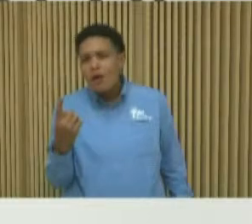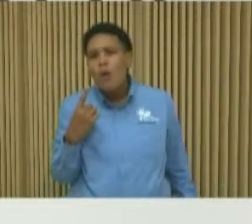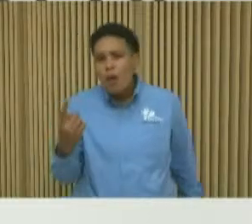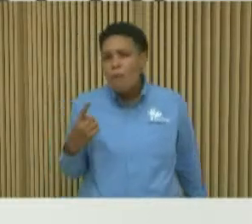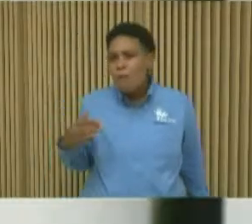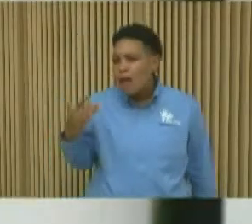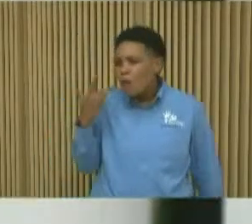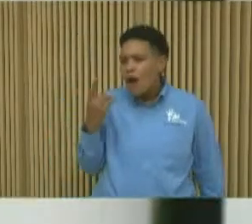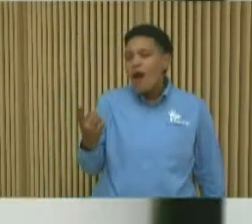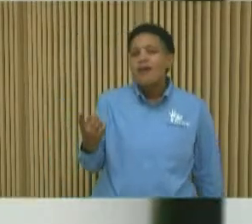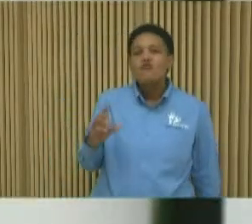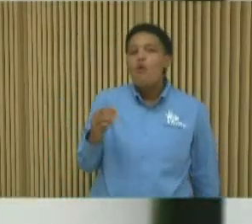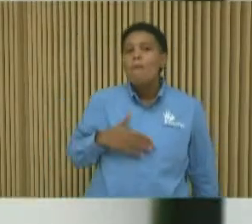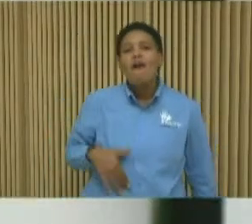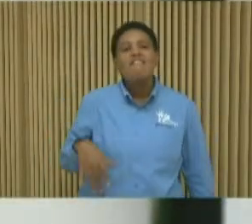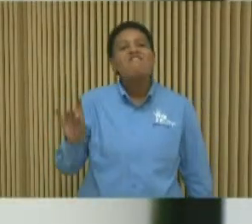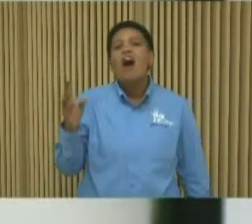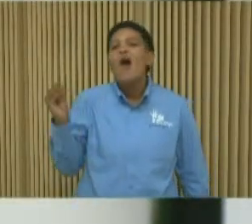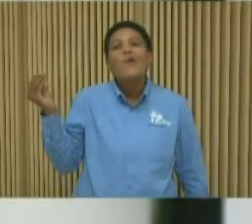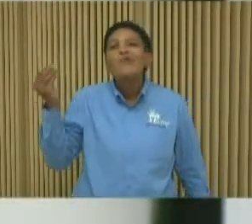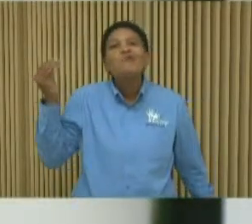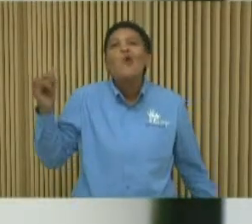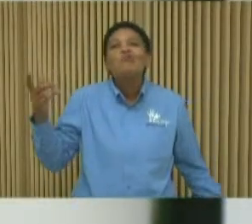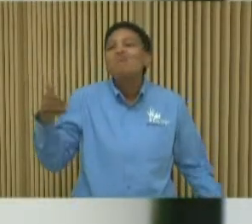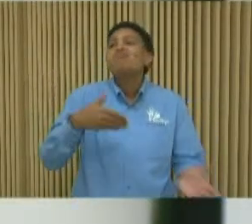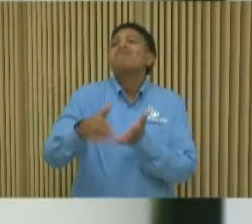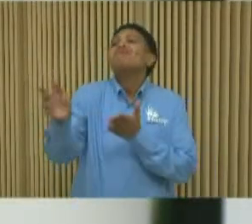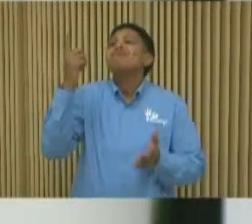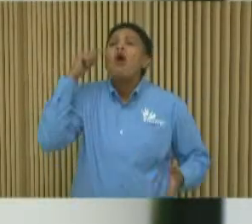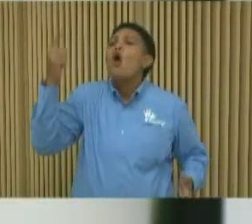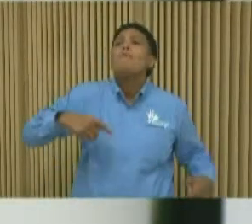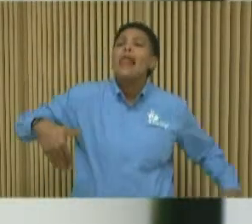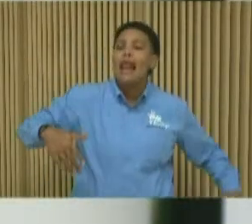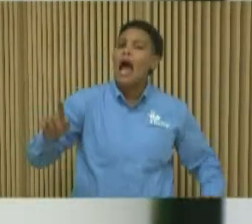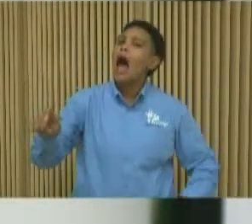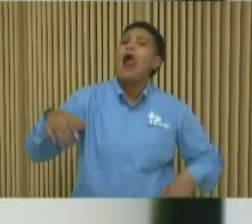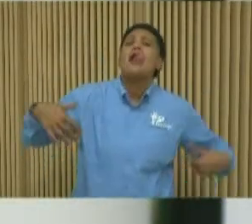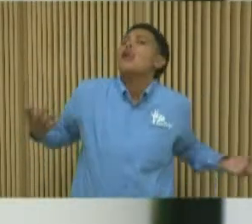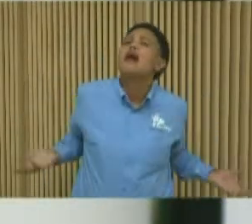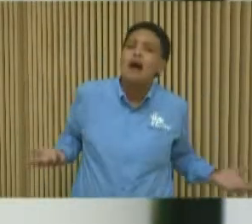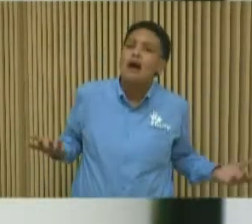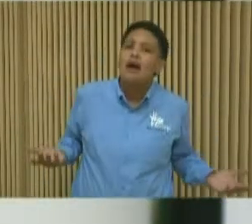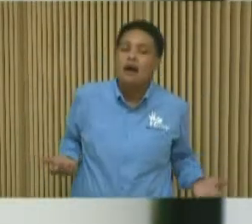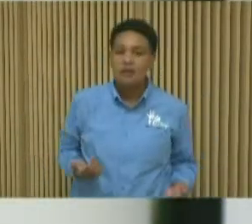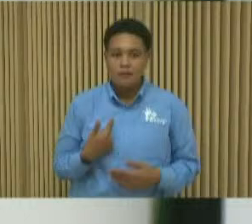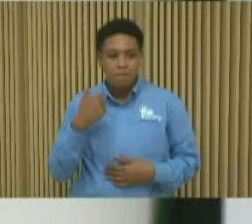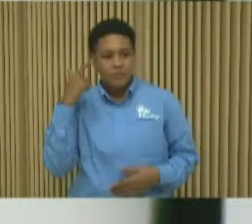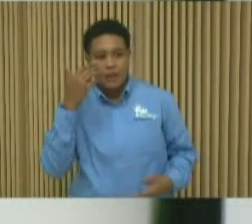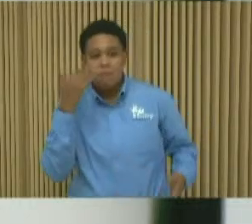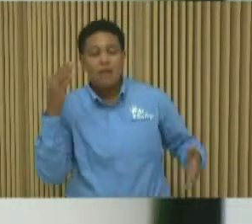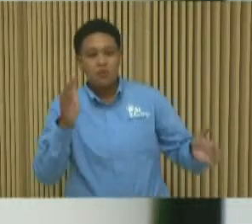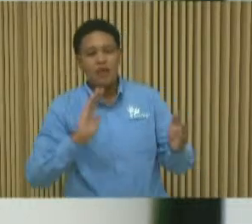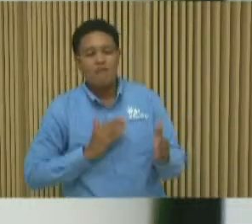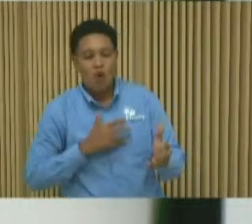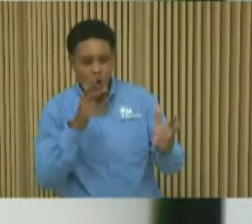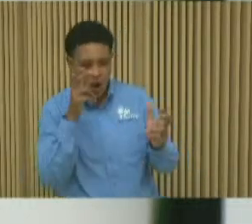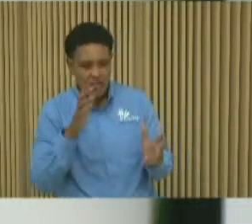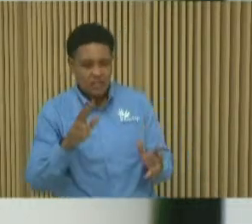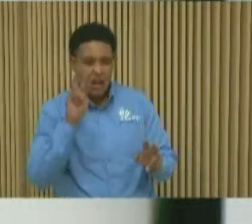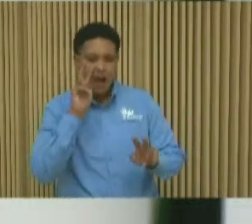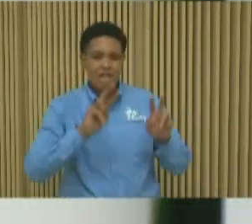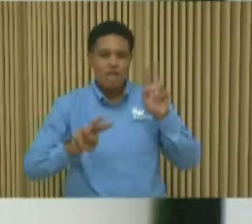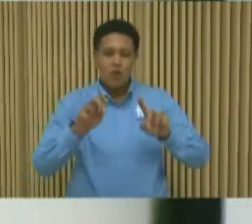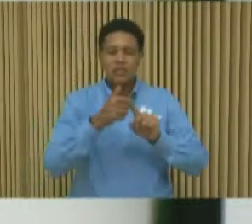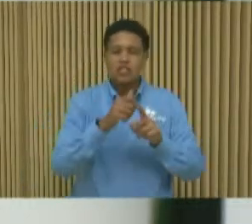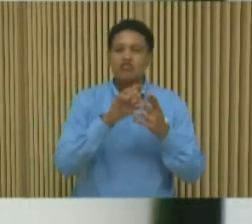time. Well, I think, Ms. Palmer, I think the best way for probably our listeners and our viewers to relate